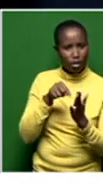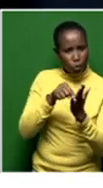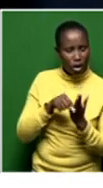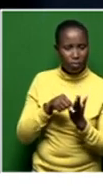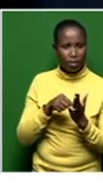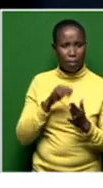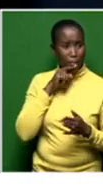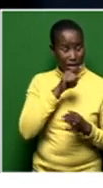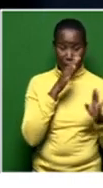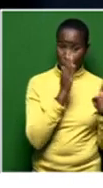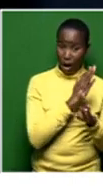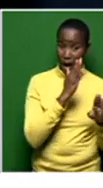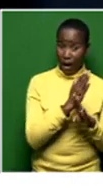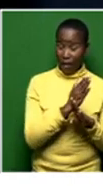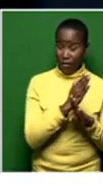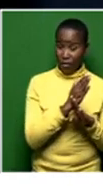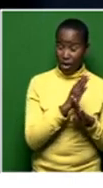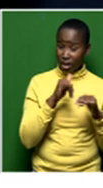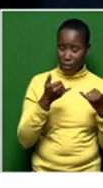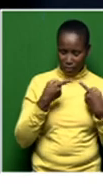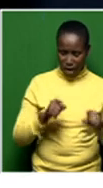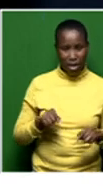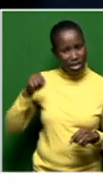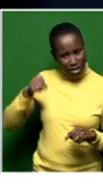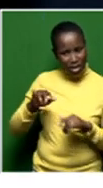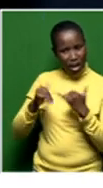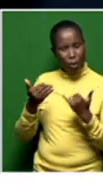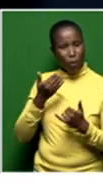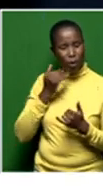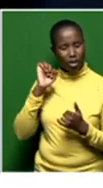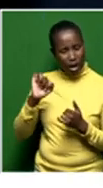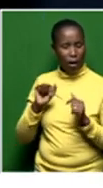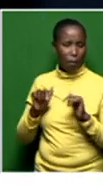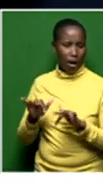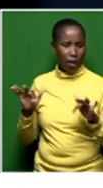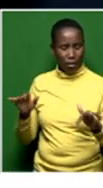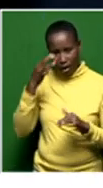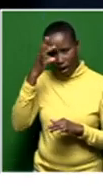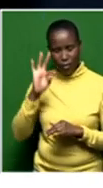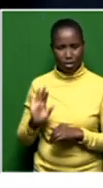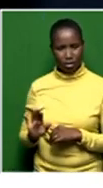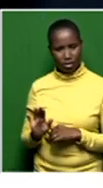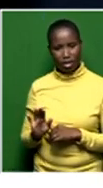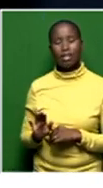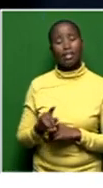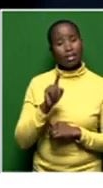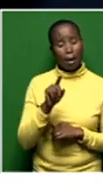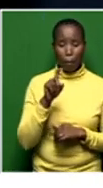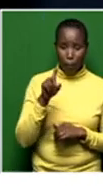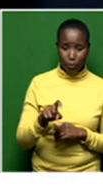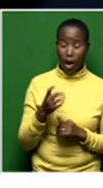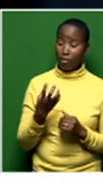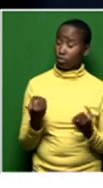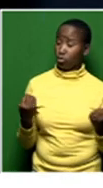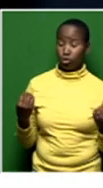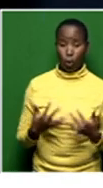a privately owned company. Mm. This is a company that's owned by the public. And it really speaks to the shocking